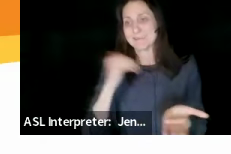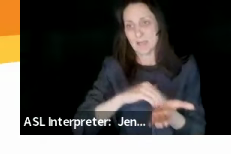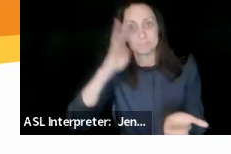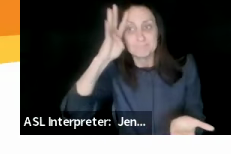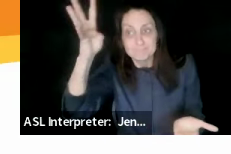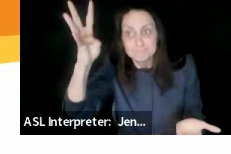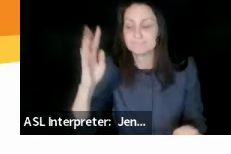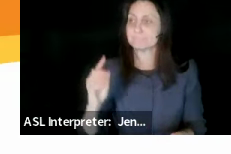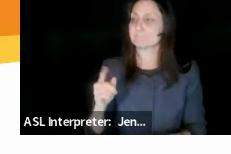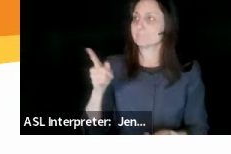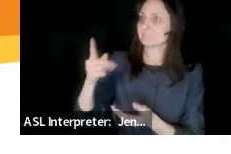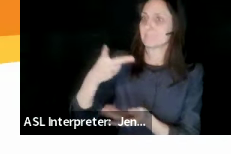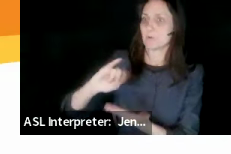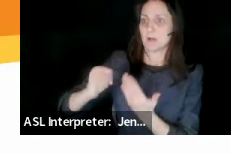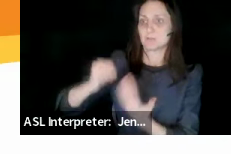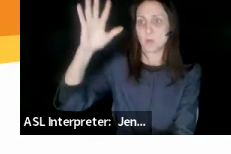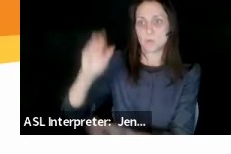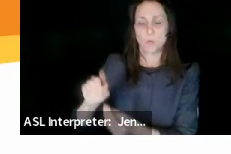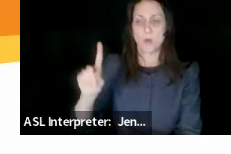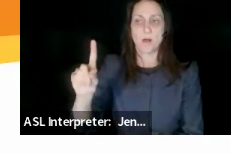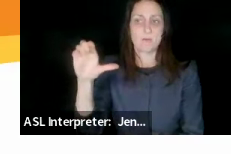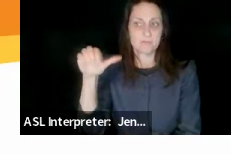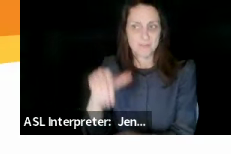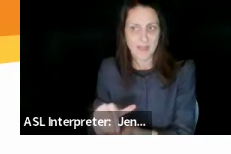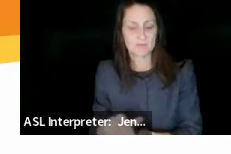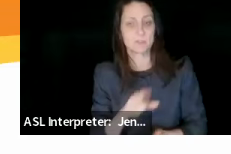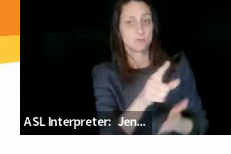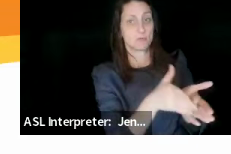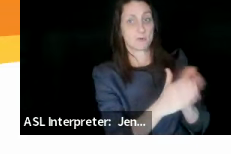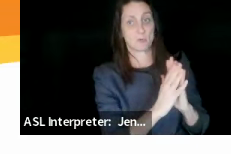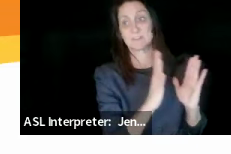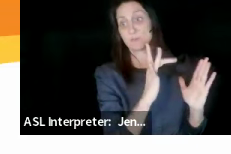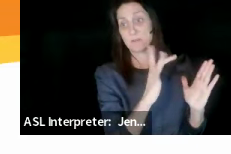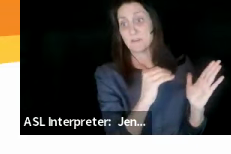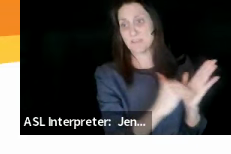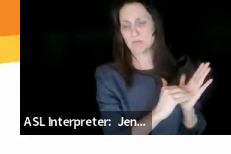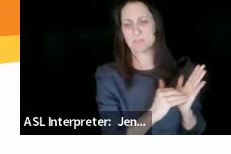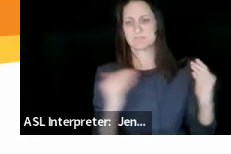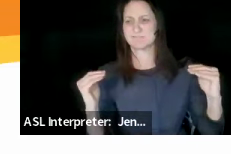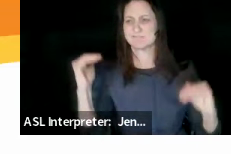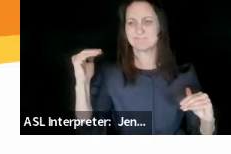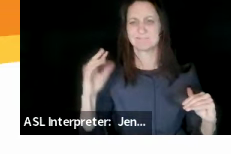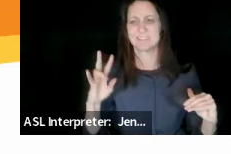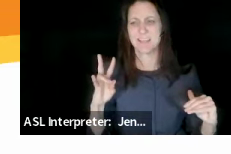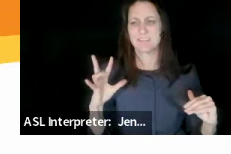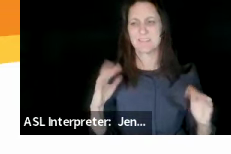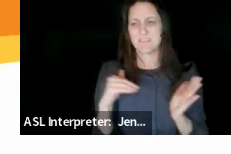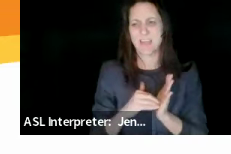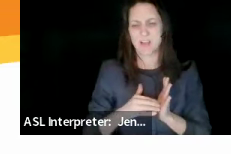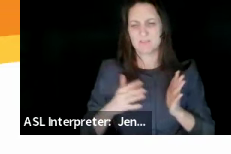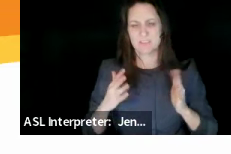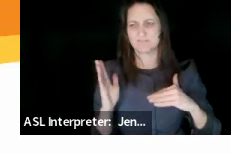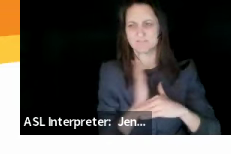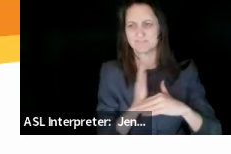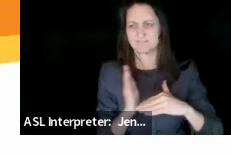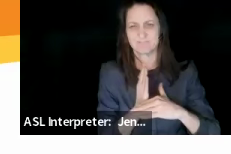requesting 25,000. So we're looking for an explanation as to the balance, the 75,000 remaining. Where are